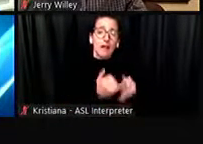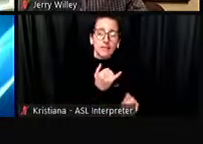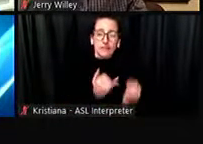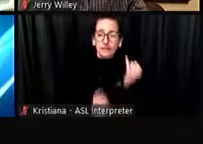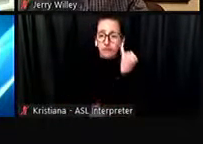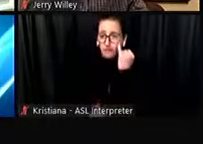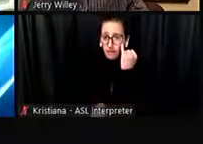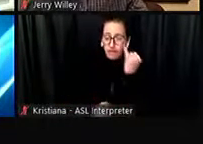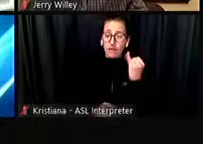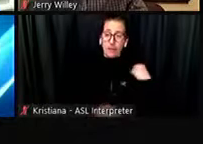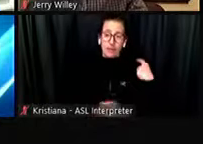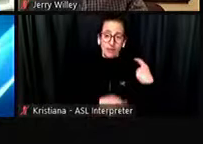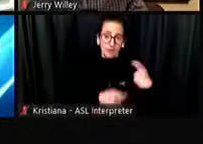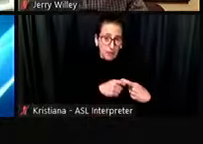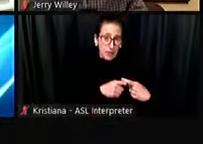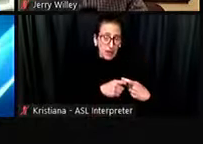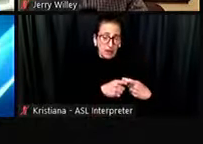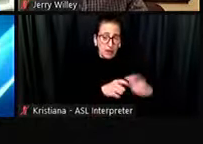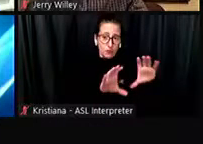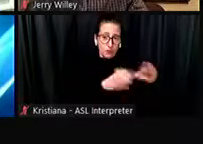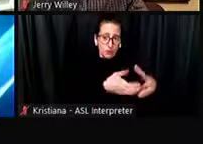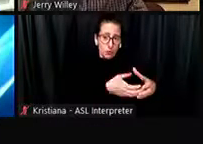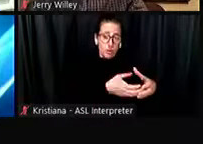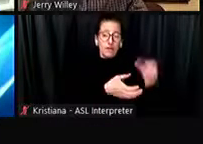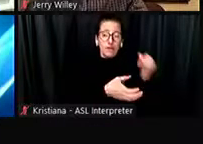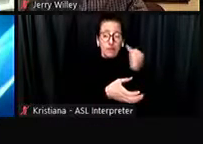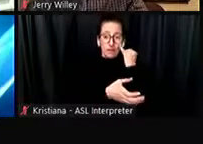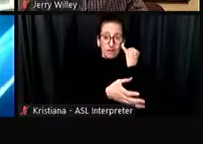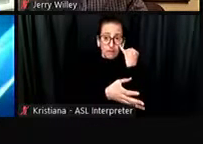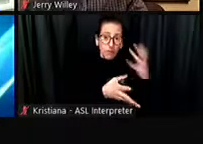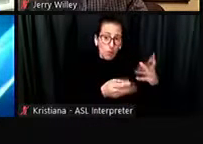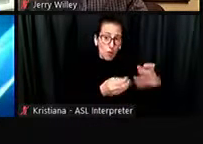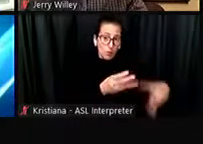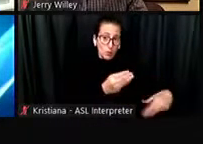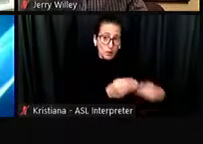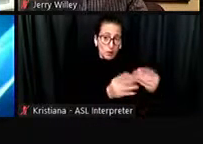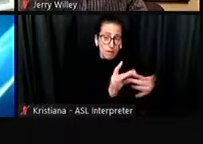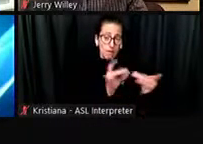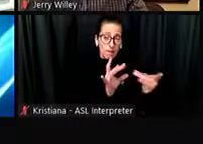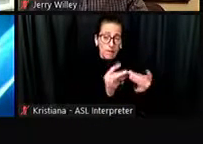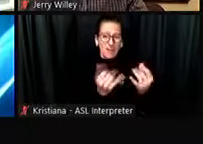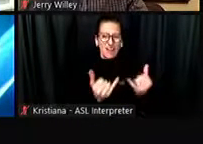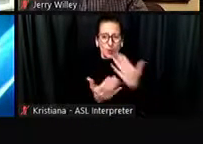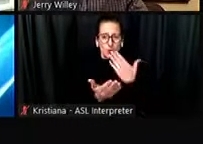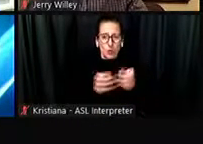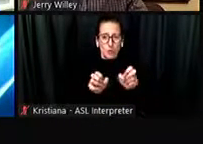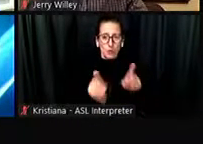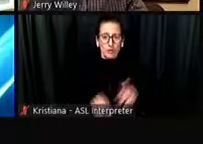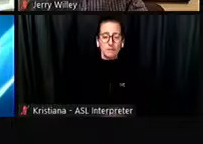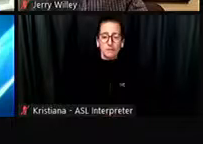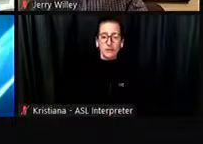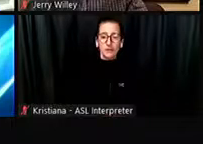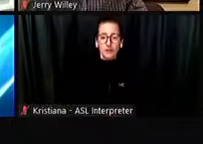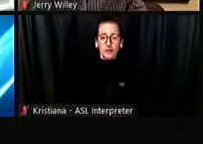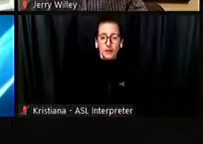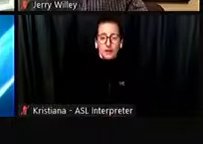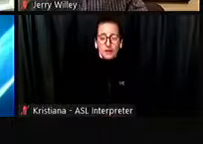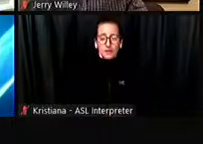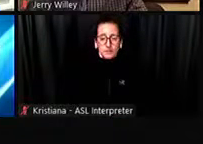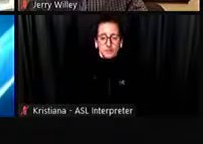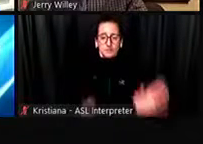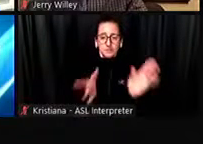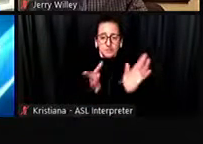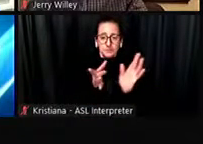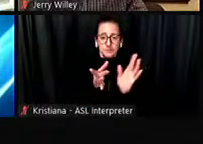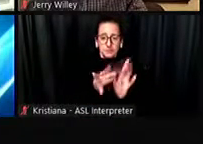have joined late, this will be a great opportunity before we get Jack going. Yes, thank you. Para que los